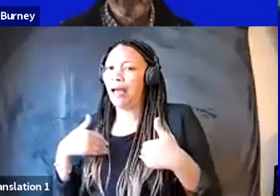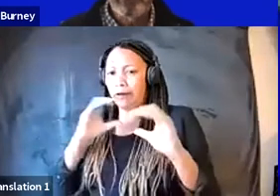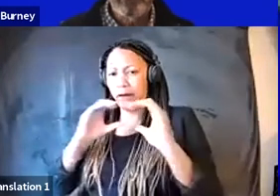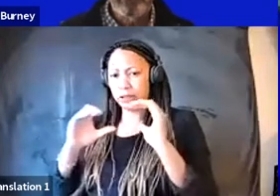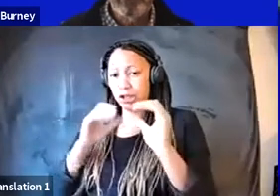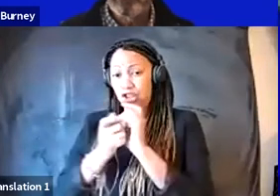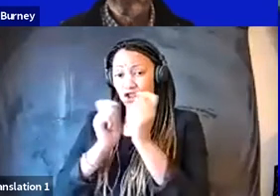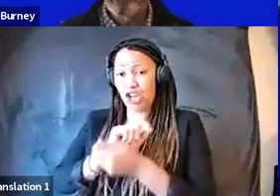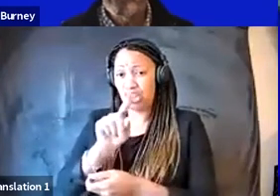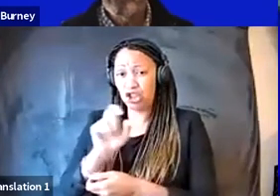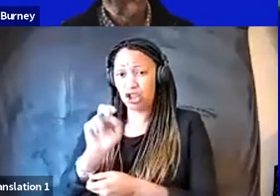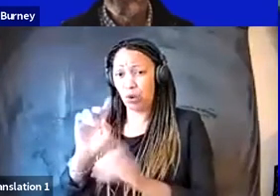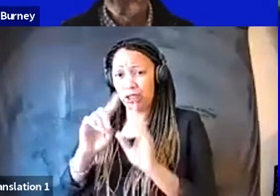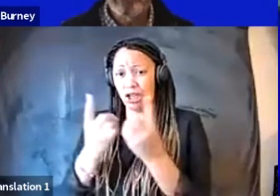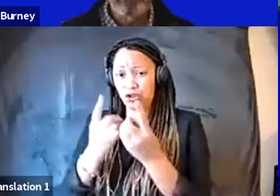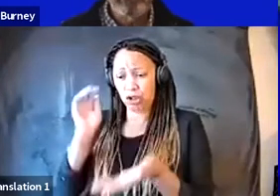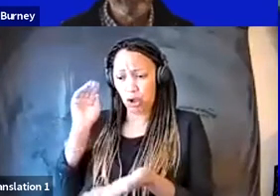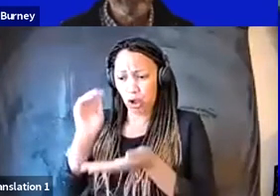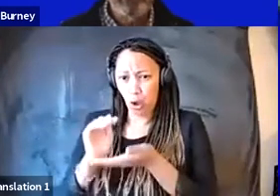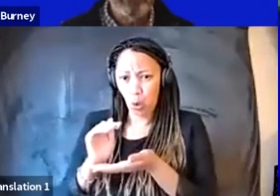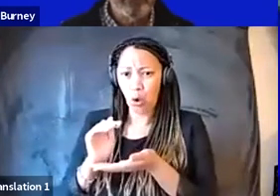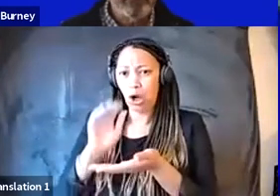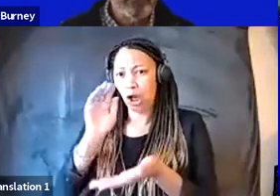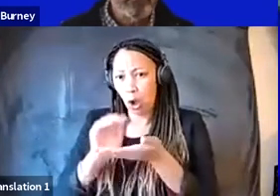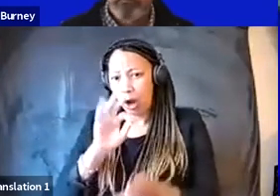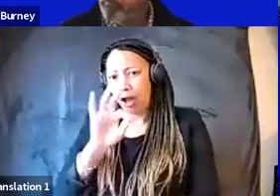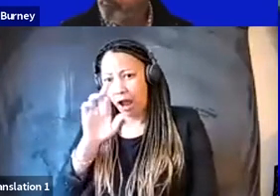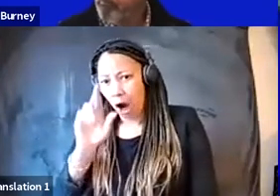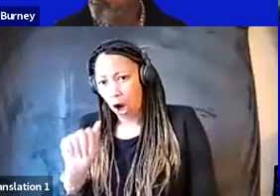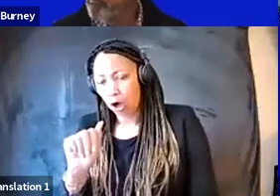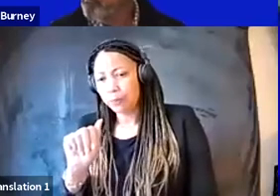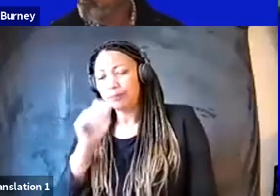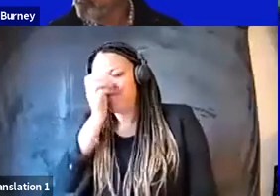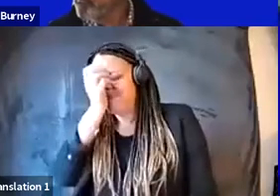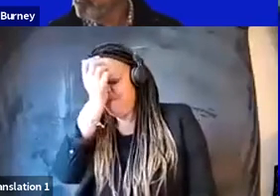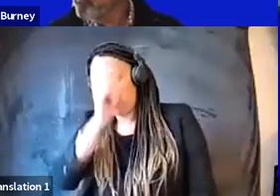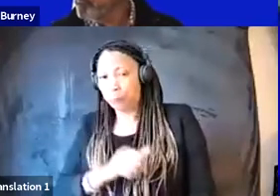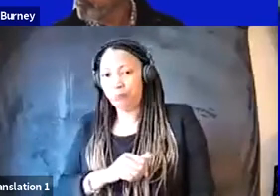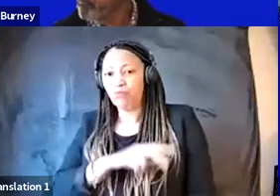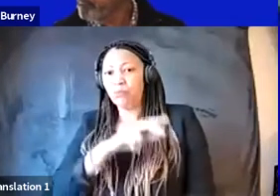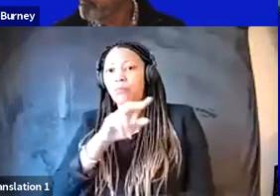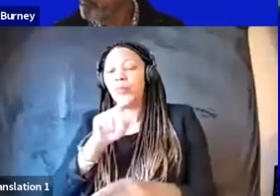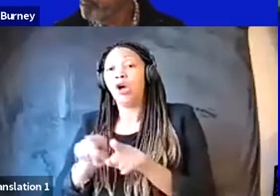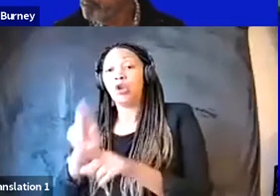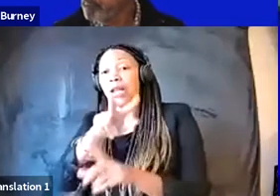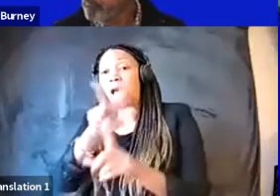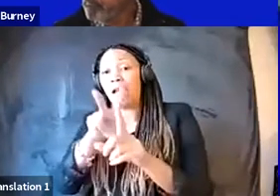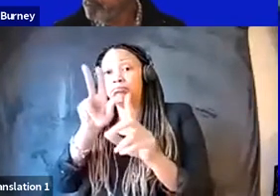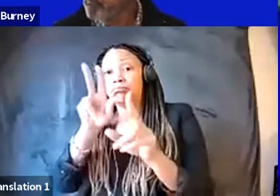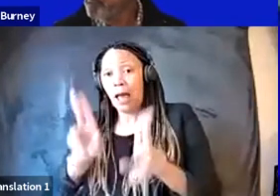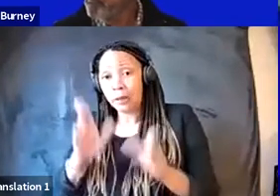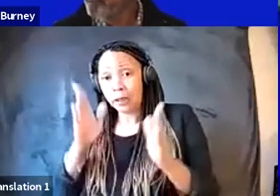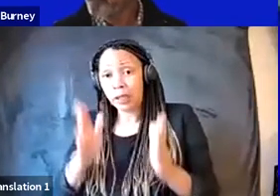zoning district to a lower density district, a lower FAR, both calls into question the applicant's ability to rebuild the